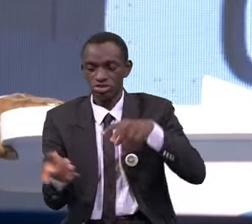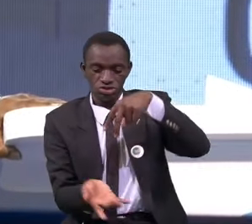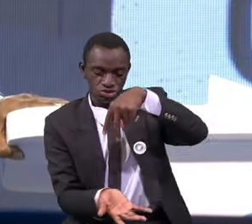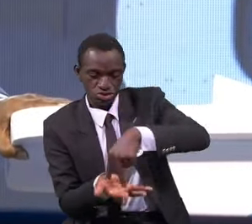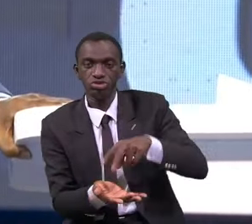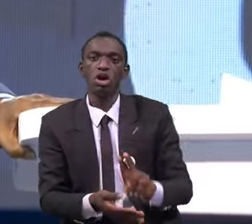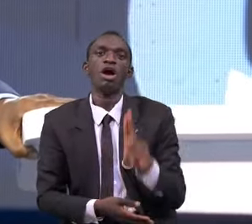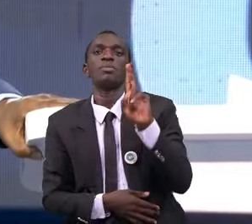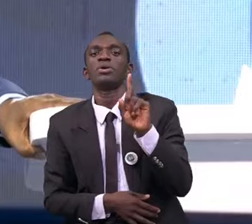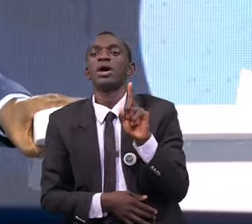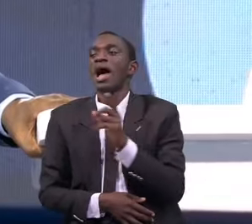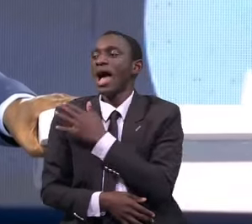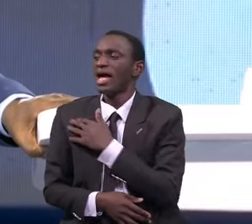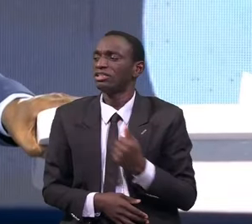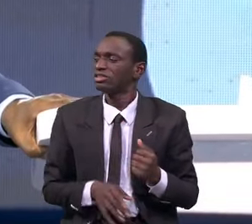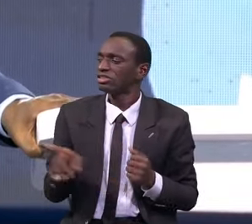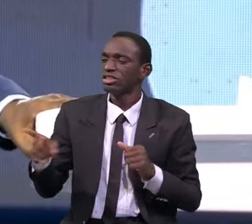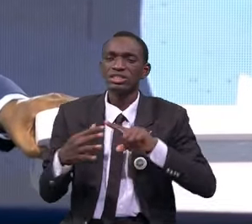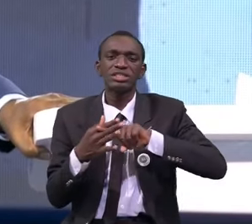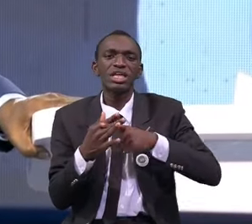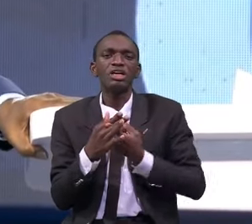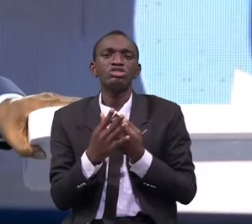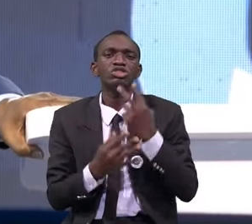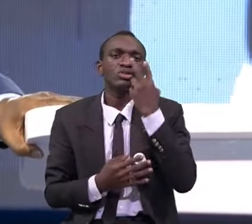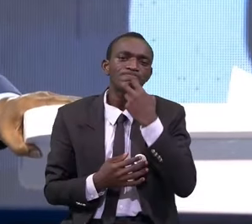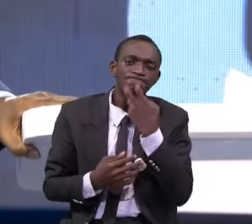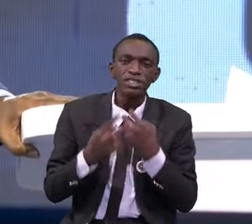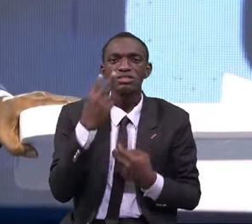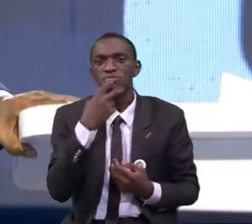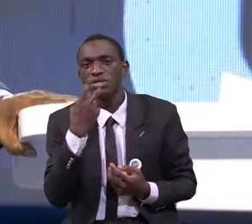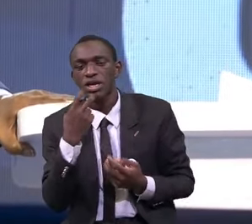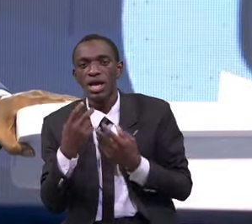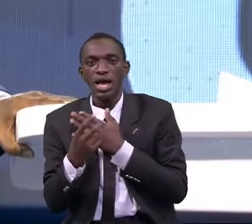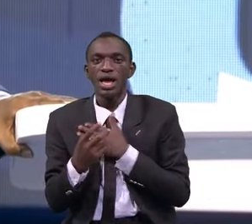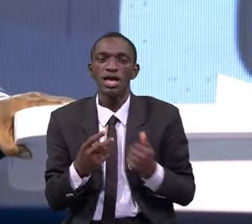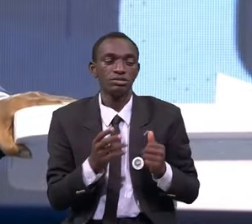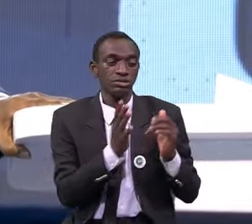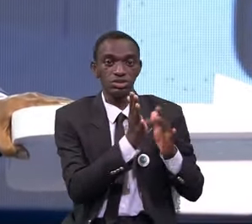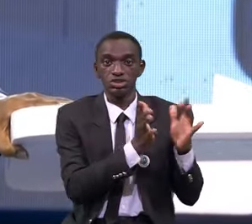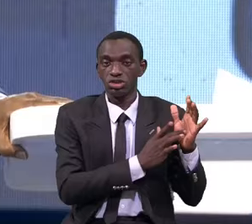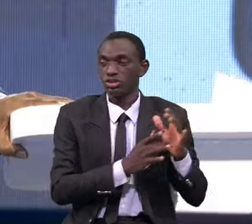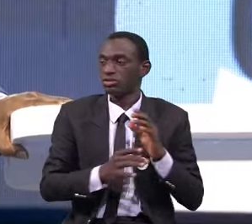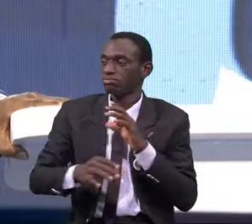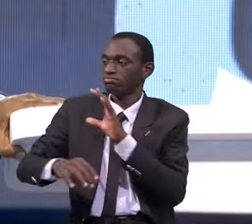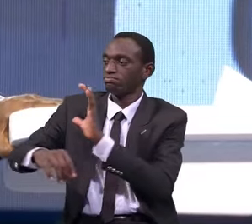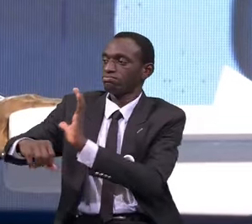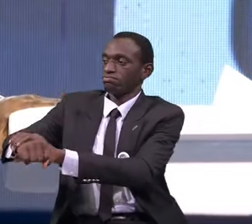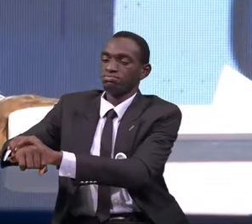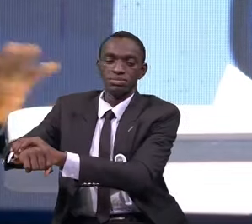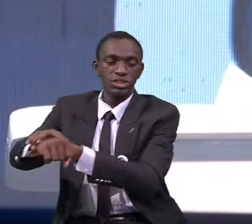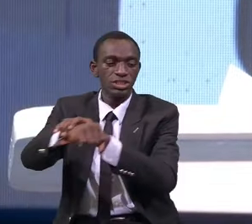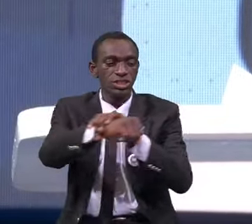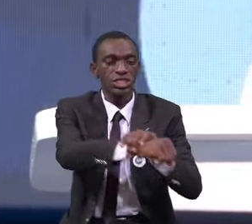and began to speak. And he delivered him to his mother.